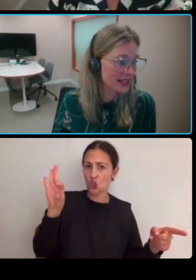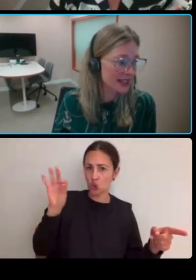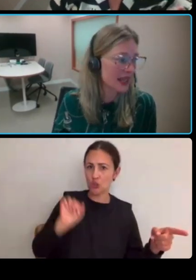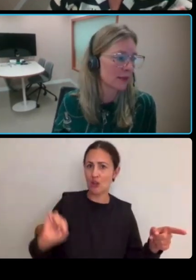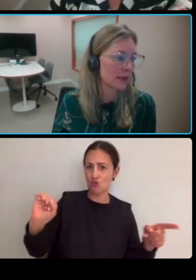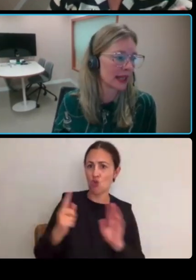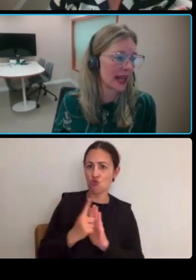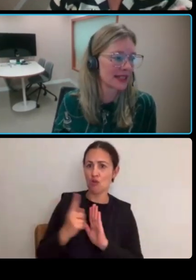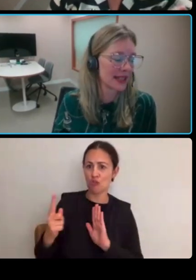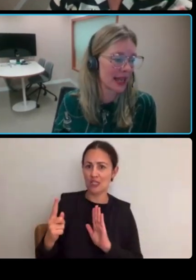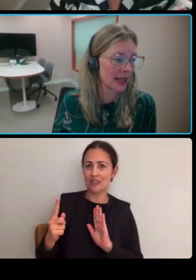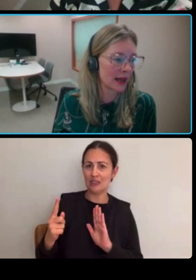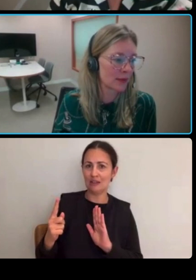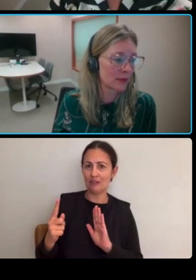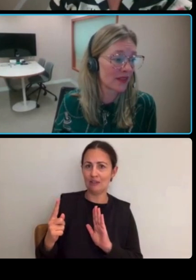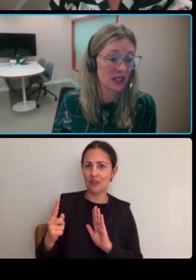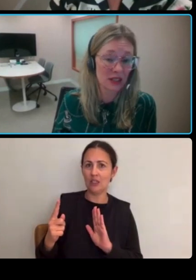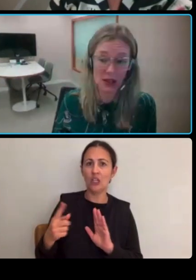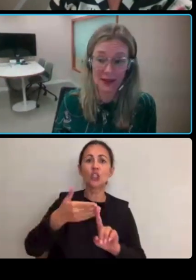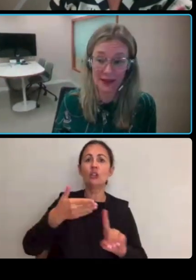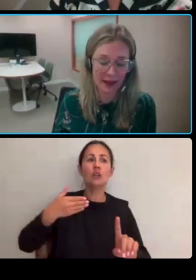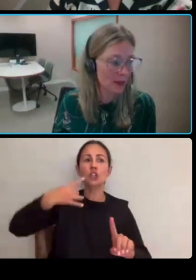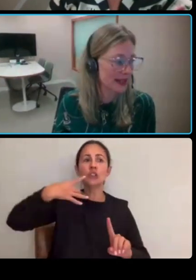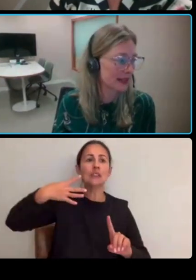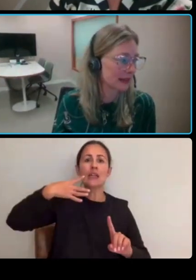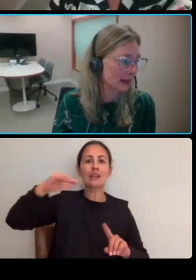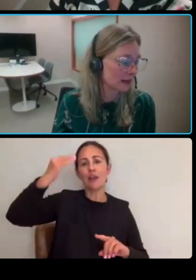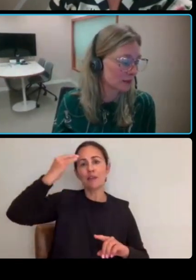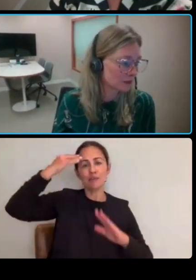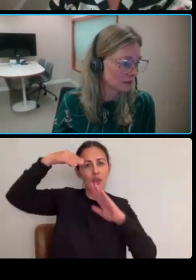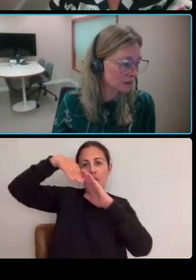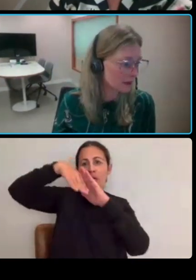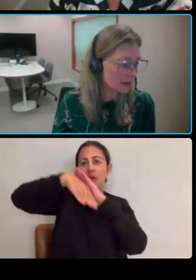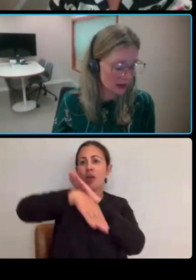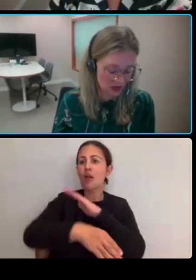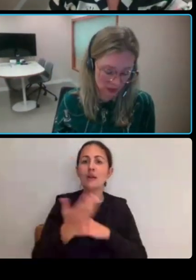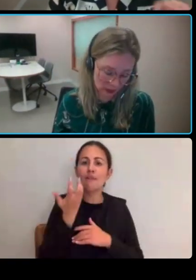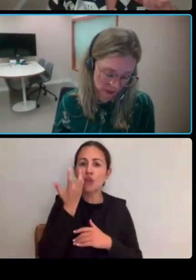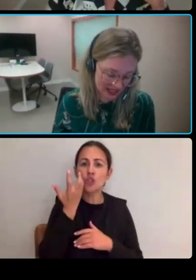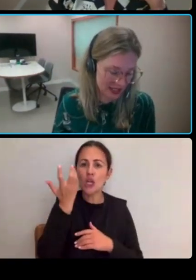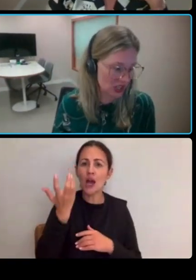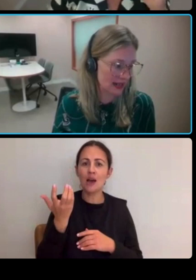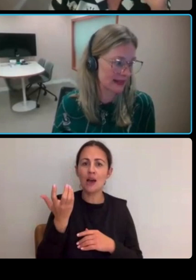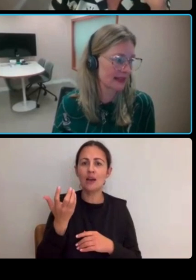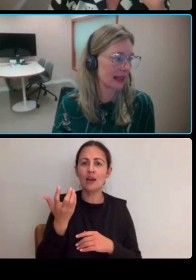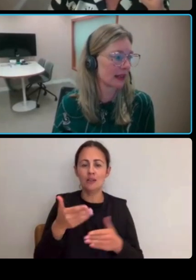in advance in case they have a decline in their capacity later. So what the intention is that